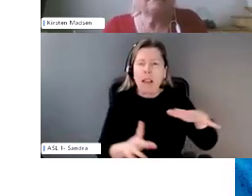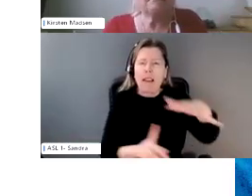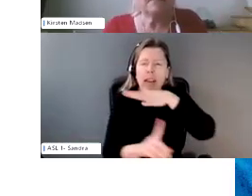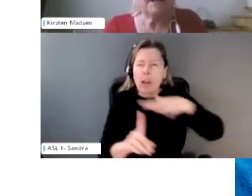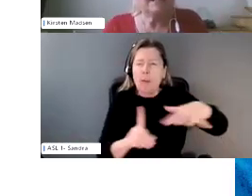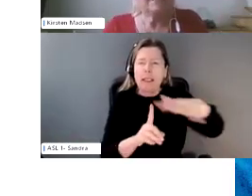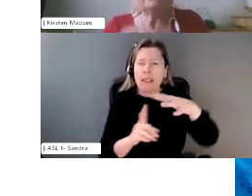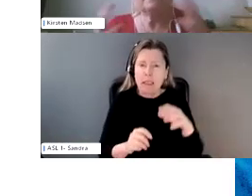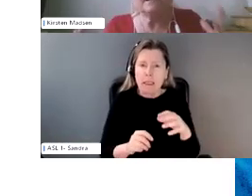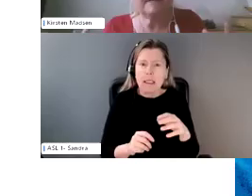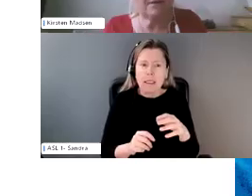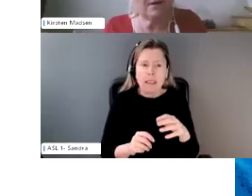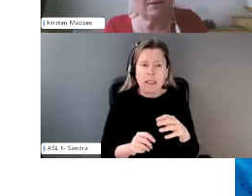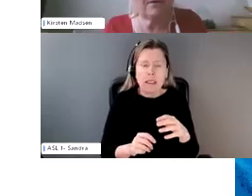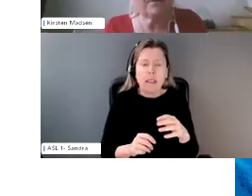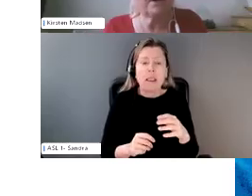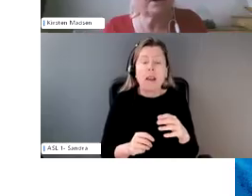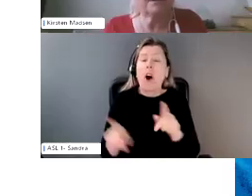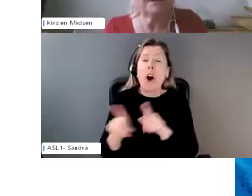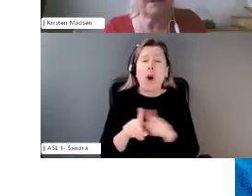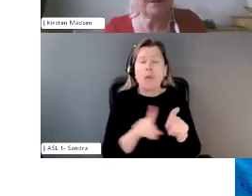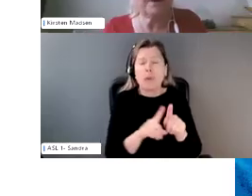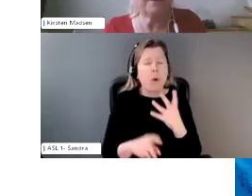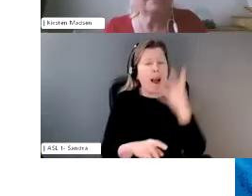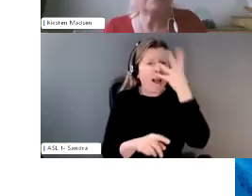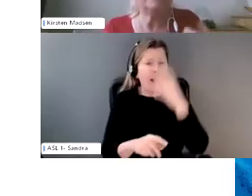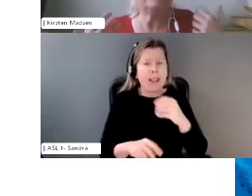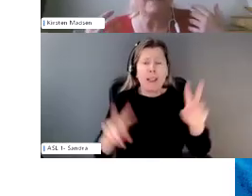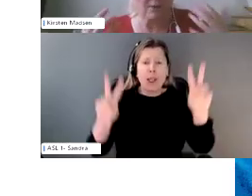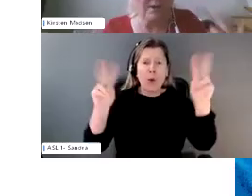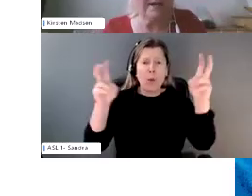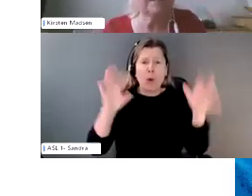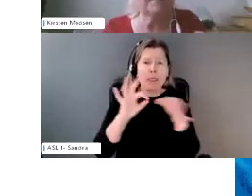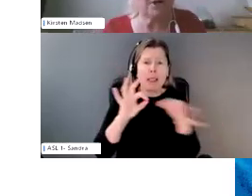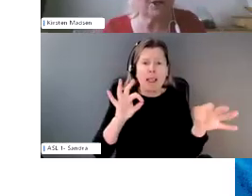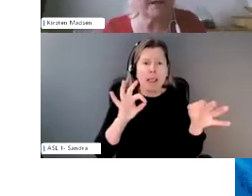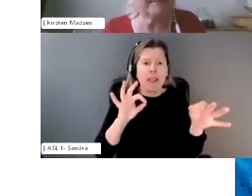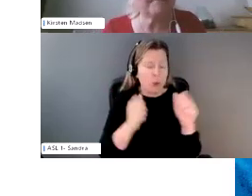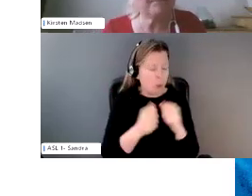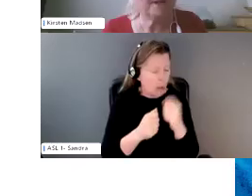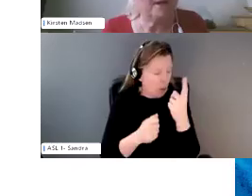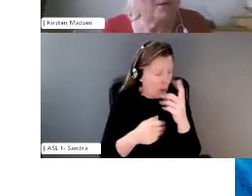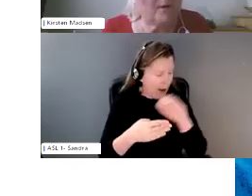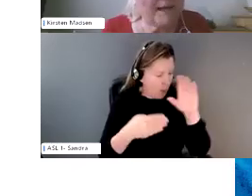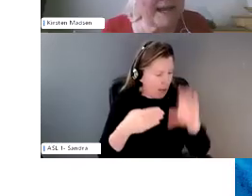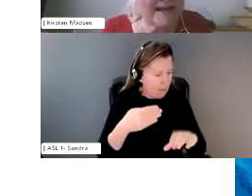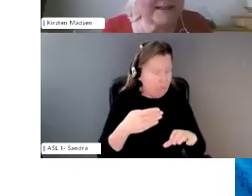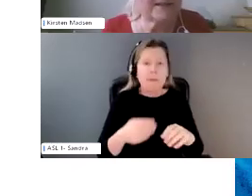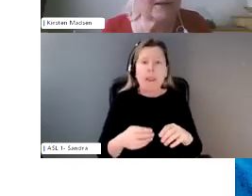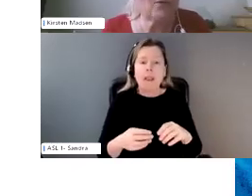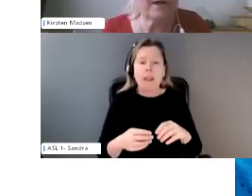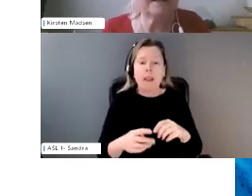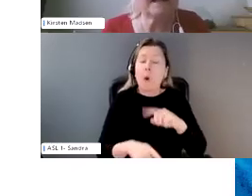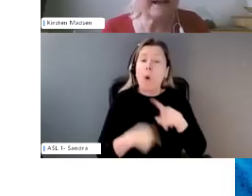Also, here's a lovely quote with regard to outcomes of the project. When we